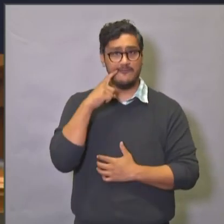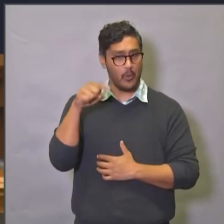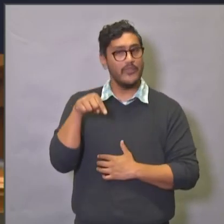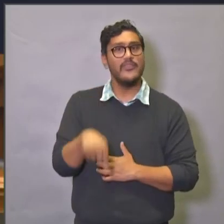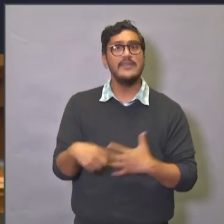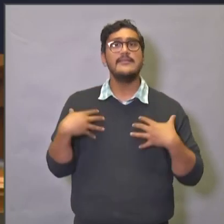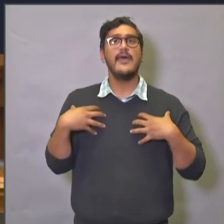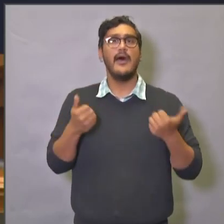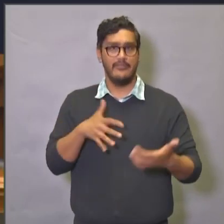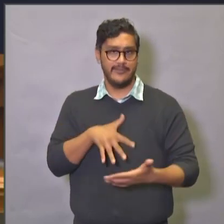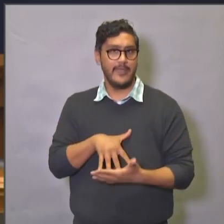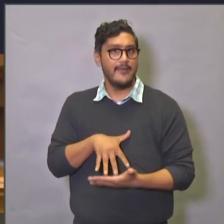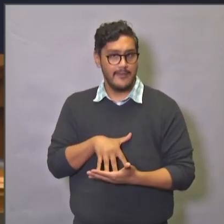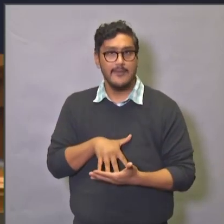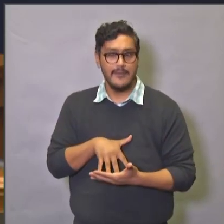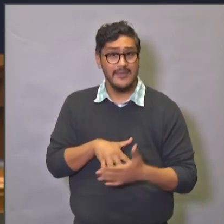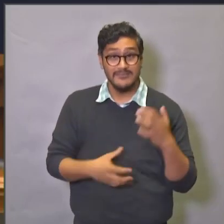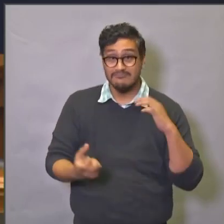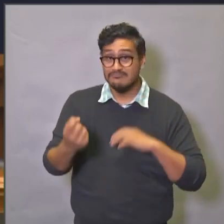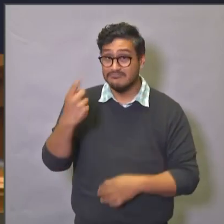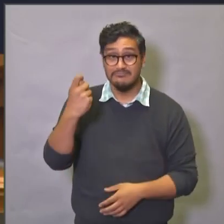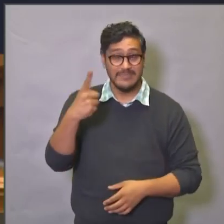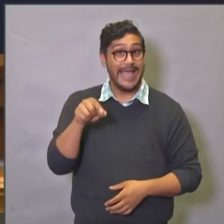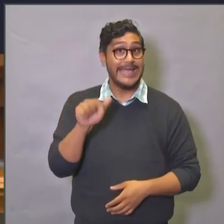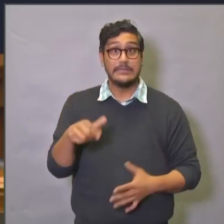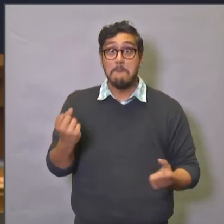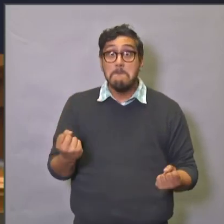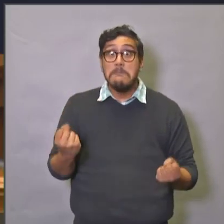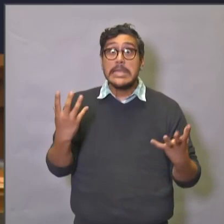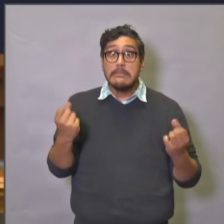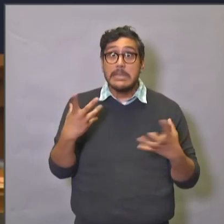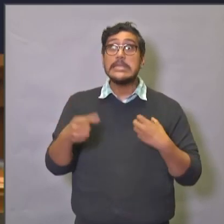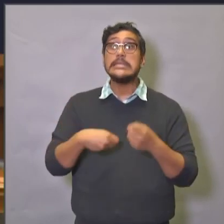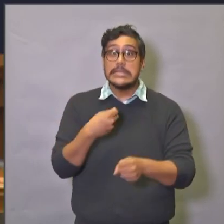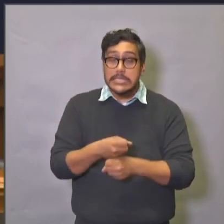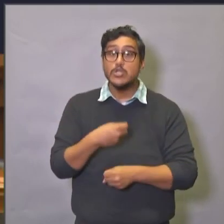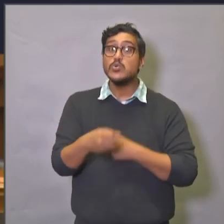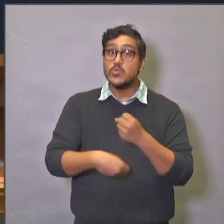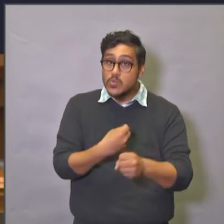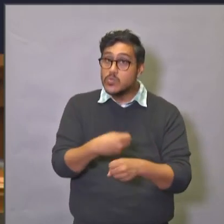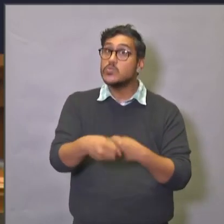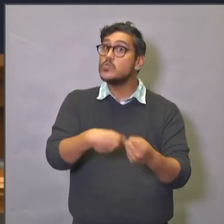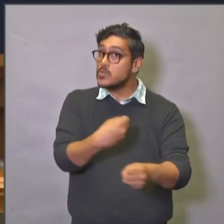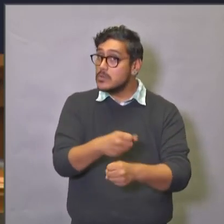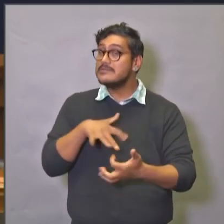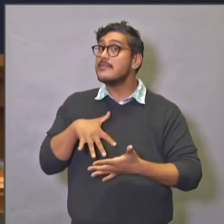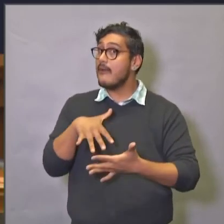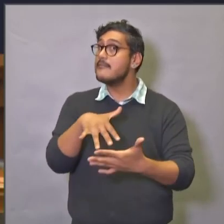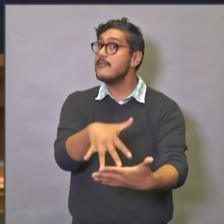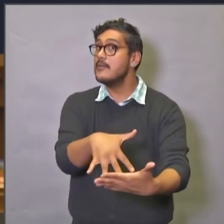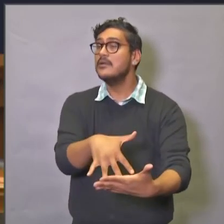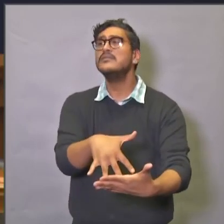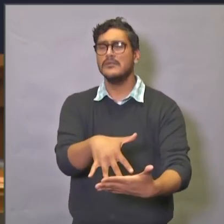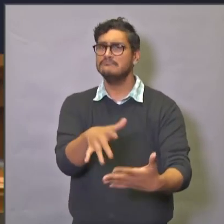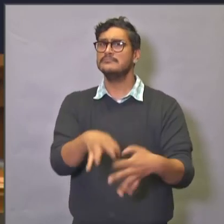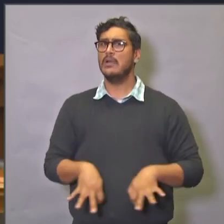study, which, again, as everyone knows, it's a multi-year health study. So it's really important for us to have an opportunity to talk with residents,